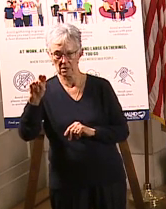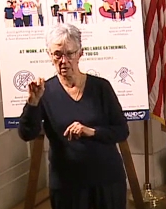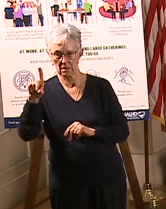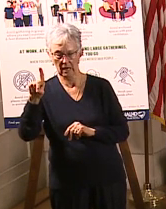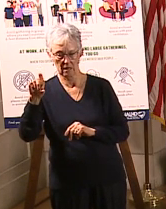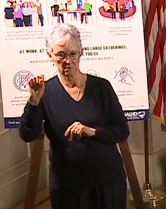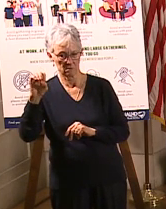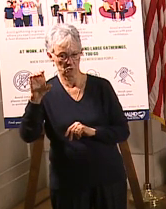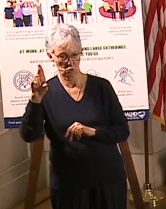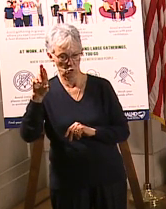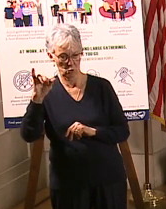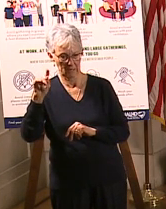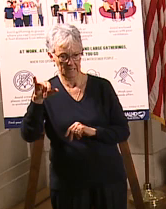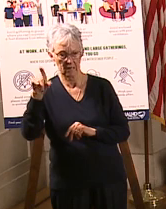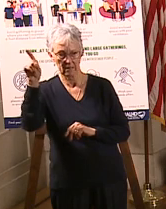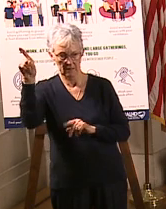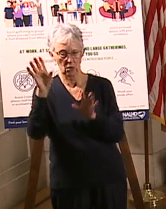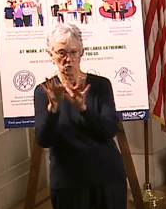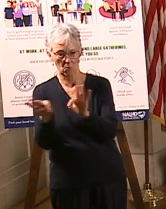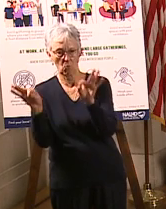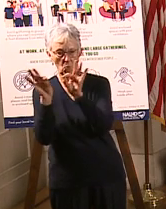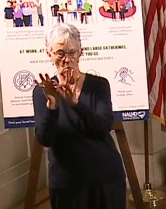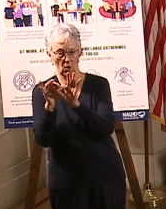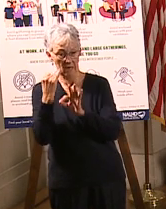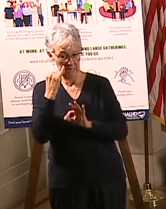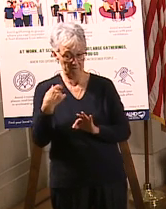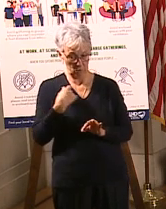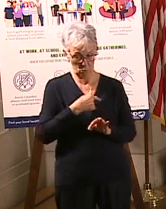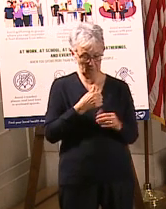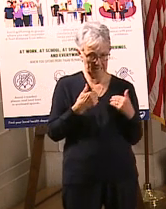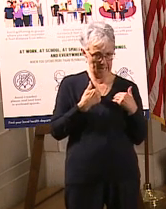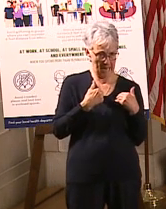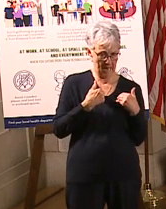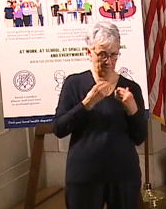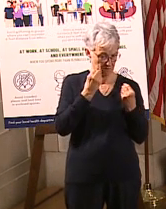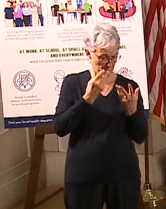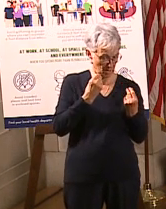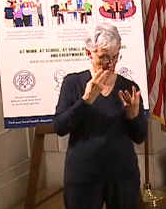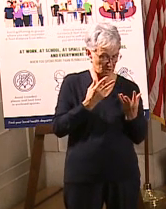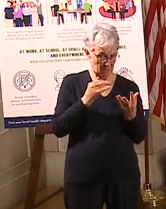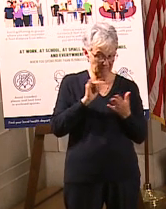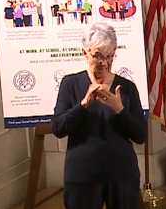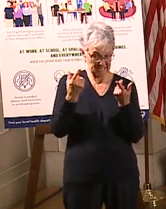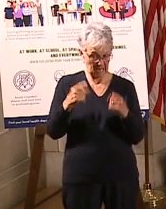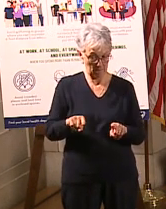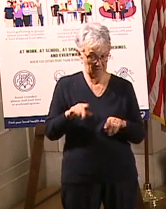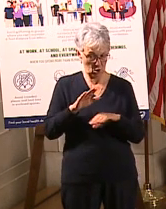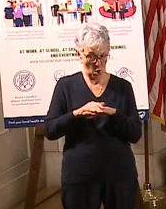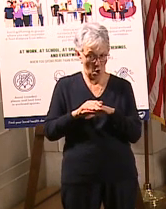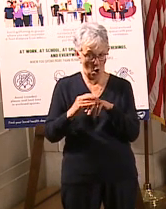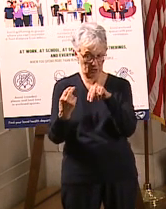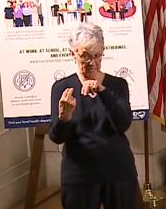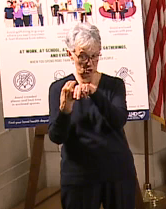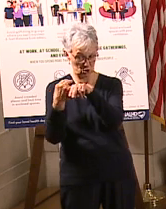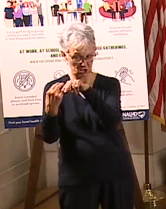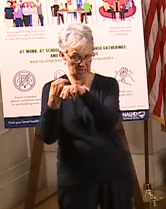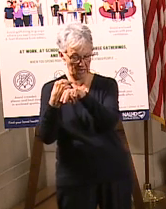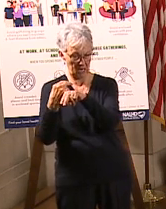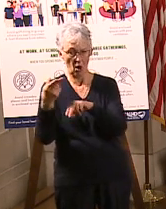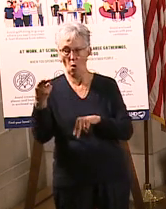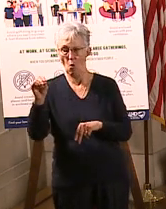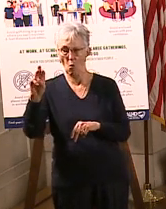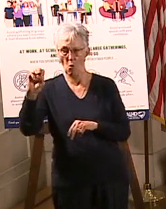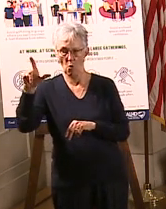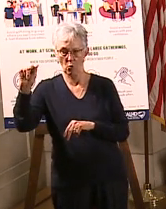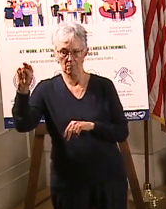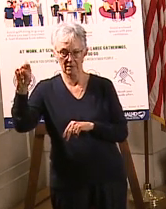partner. And if we have enough information that it makes it clear that there's interstate activity, typically Homeland Security will take the lead on that. But as far as